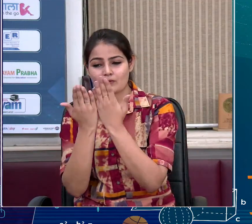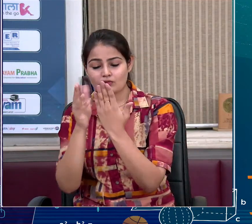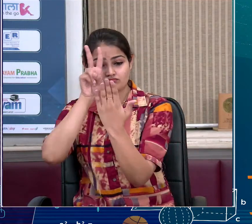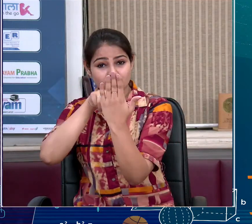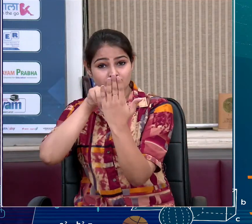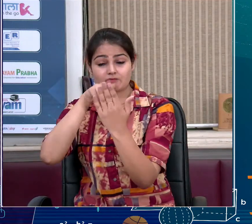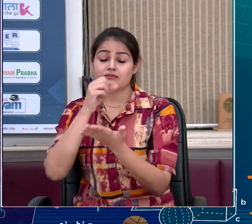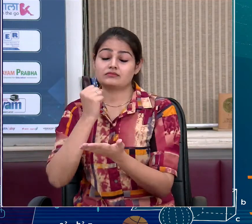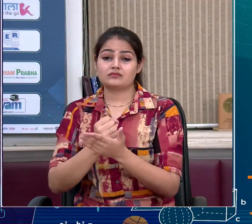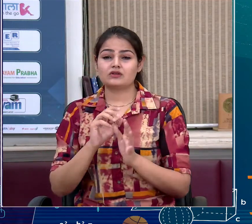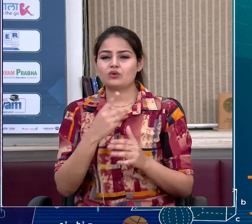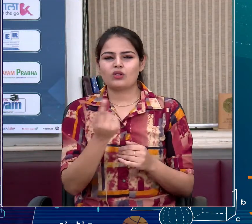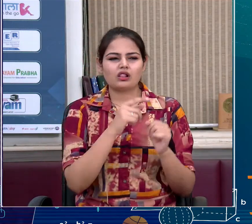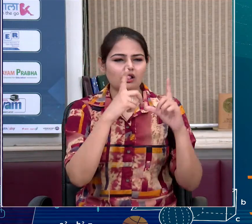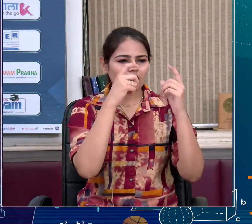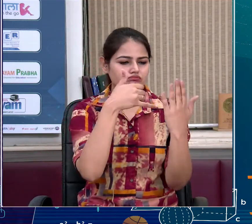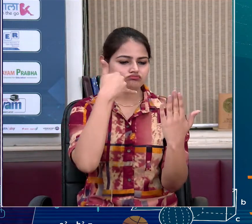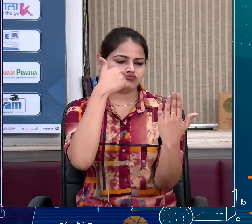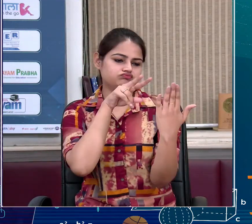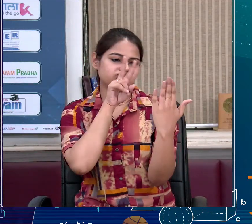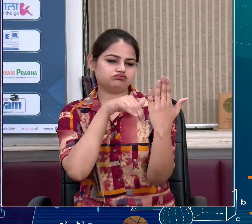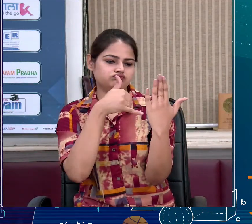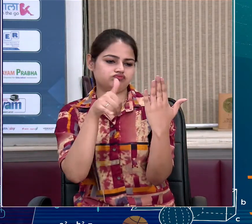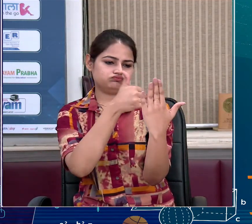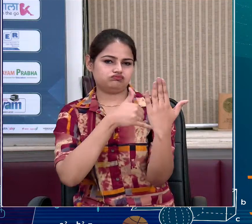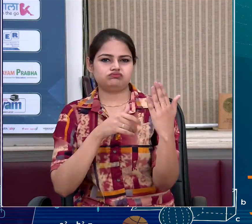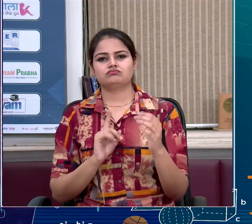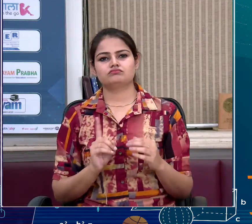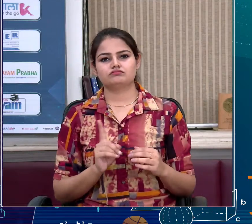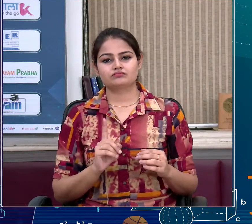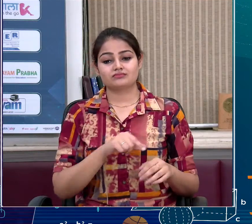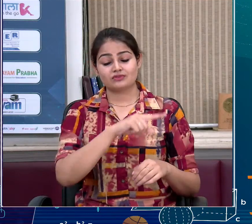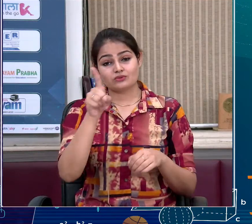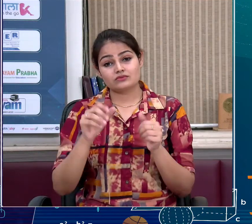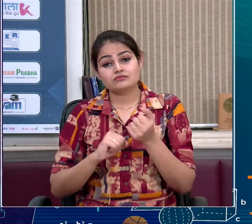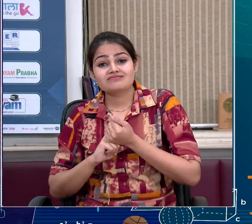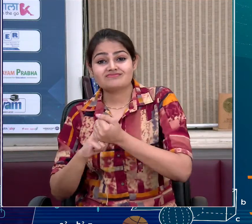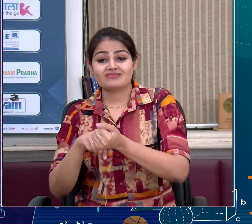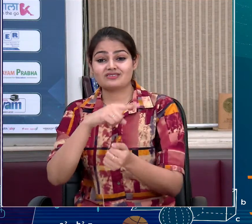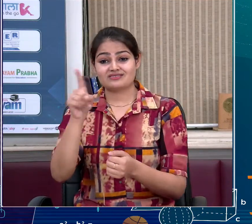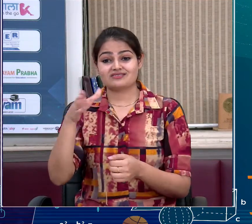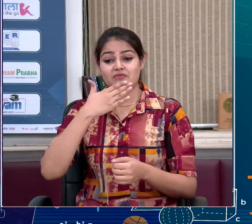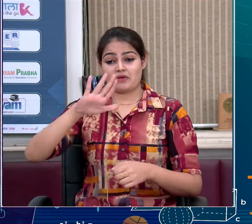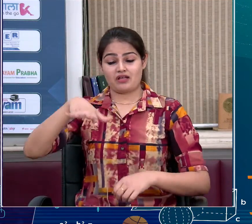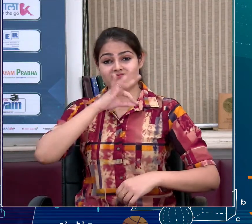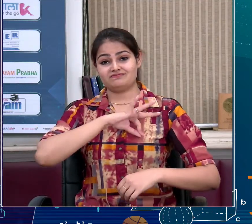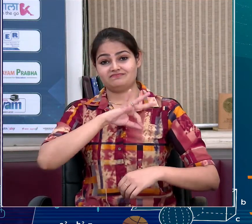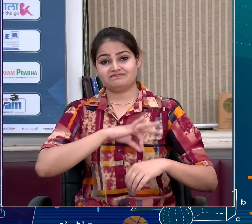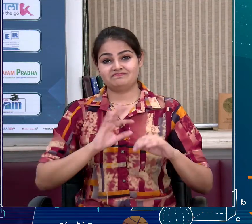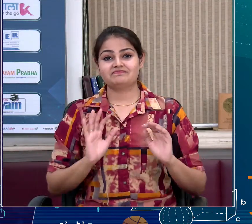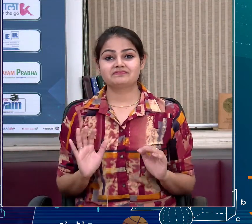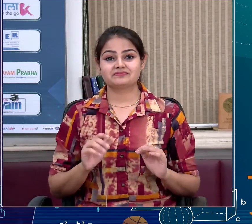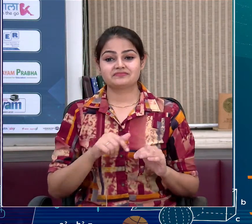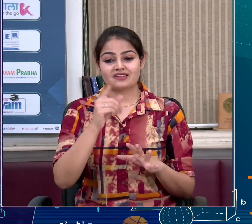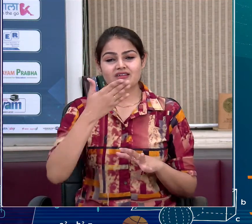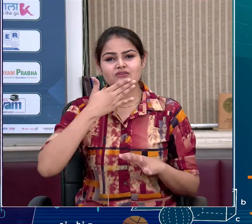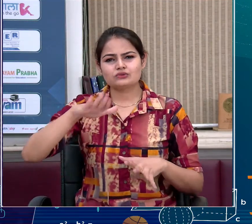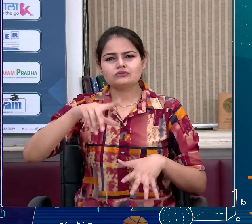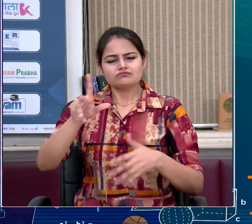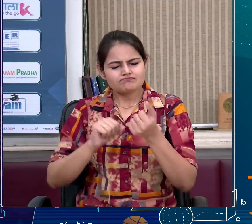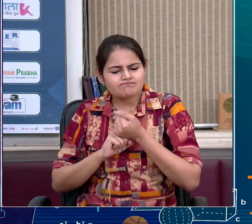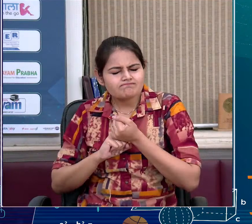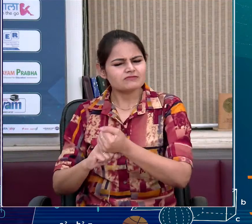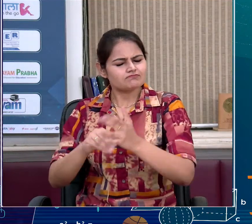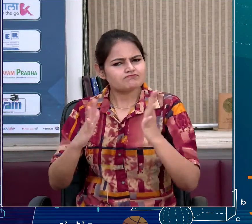things. Maybe if you inculcate in your daily routine, it will really help the child. Encourage the child to speak in that